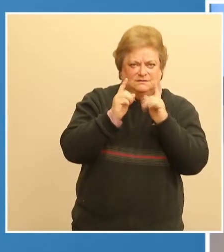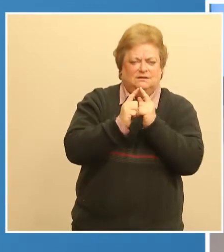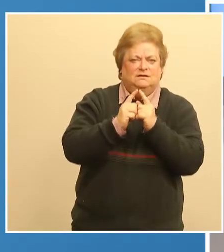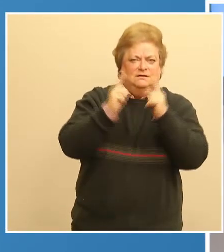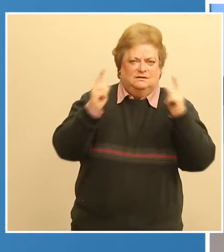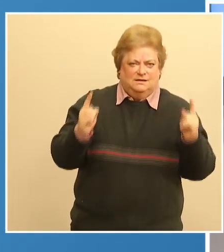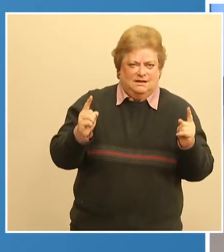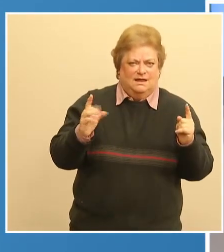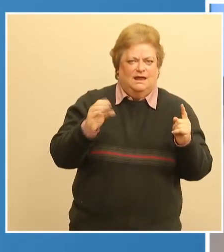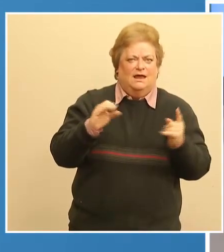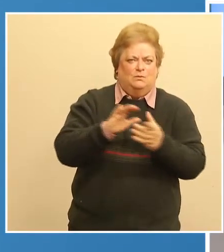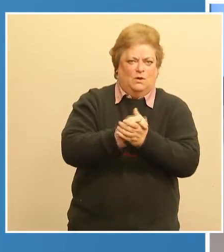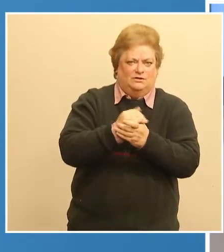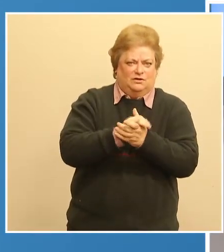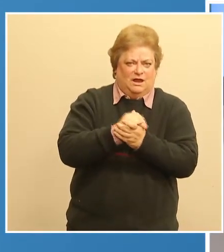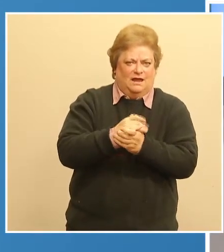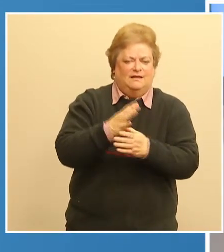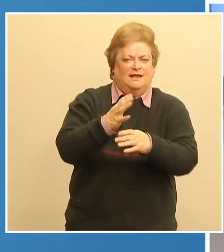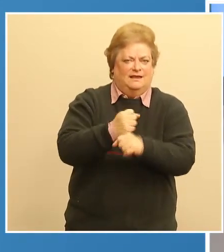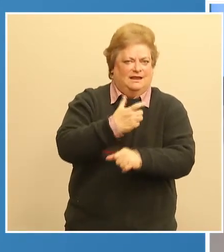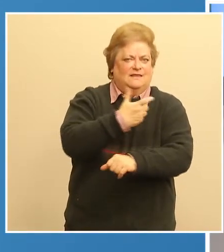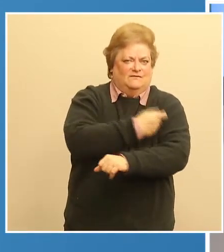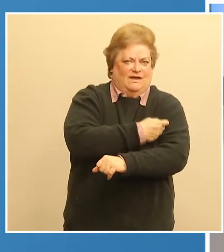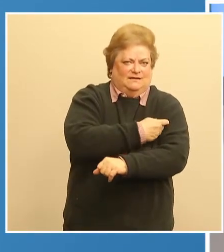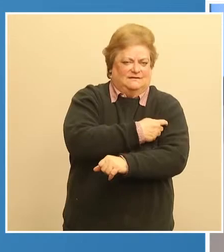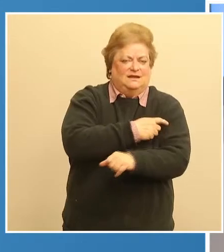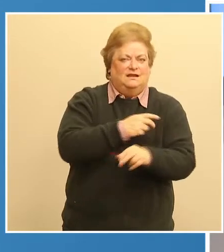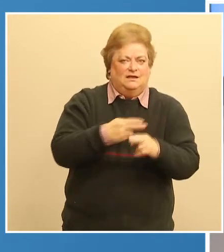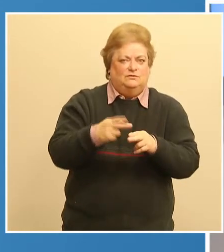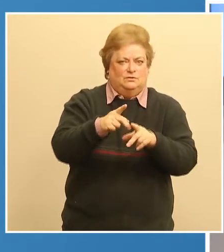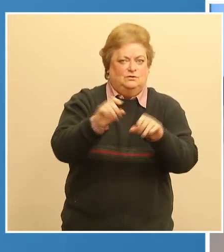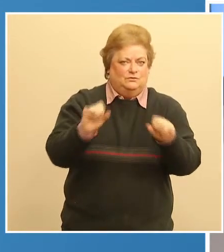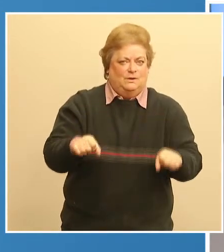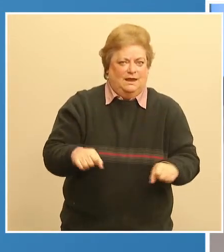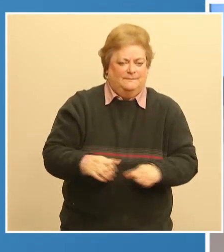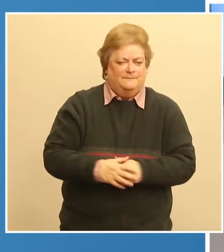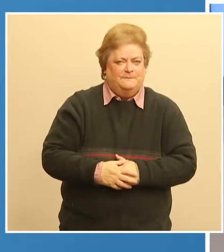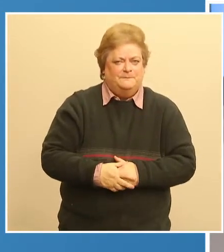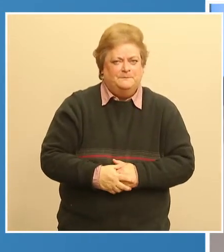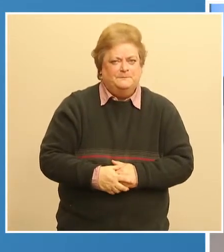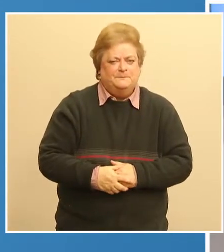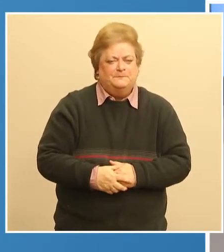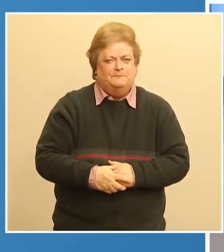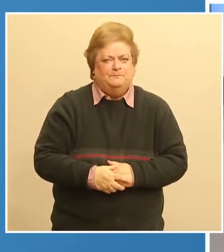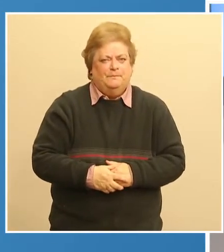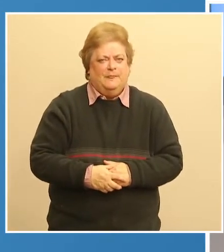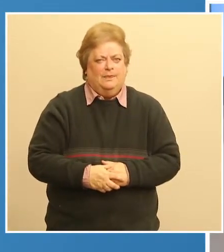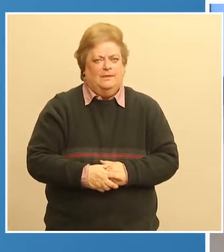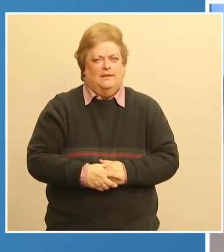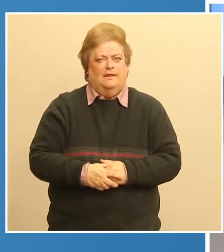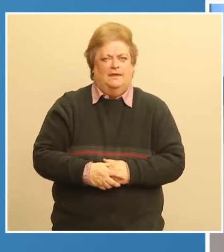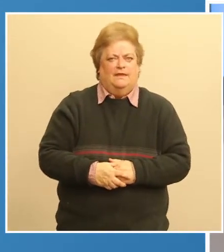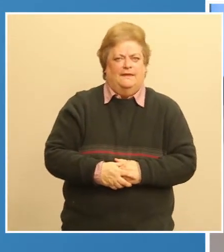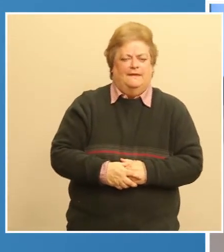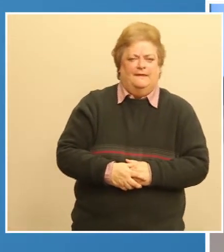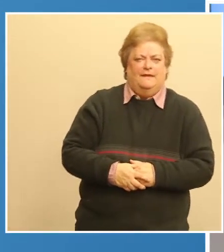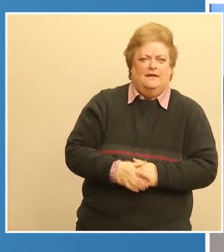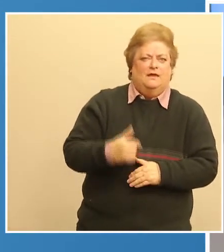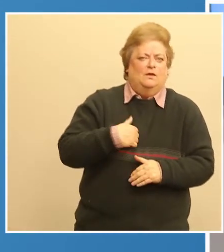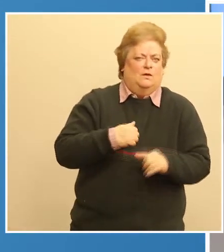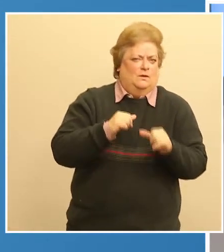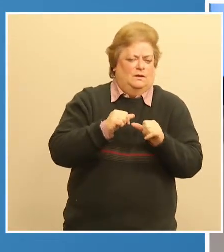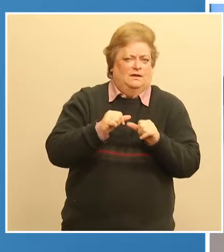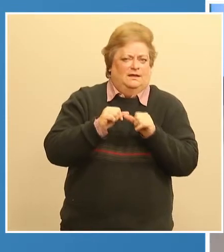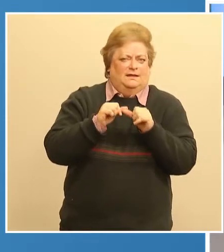6 feet from others, washing our hands, and getting vaccine as soon as it's available to you. We